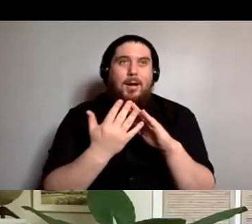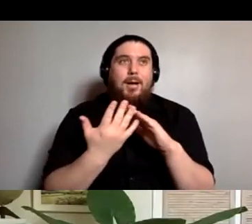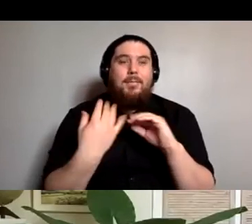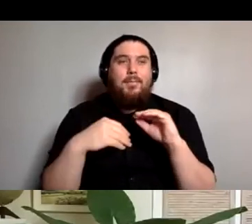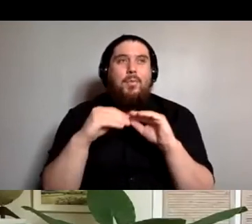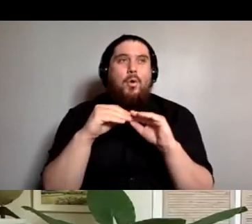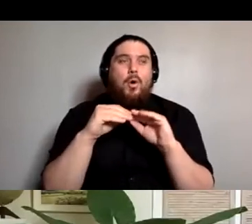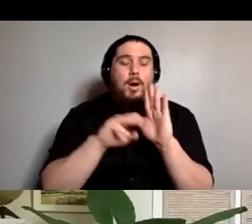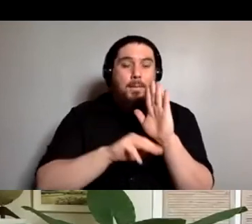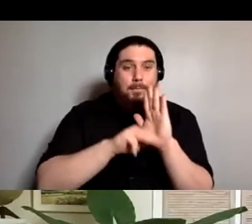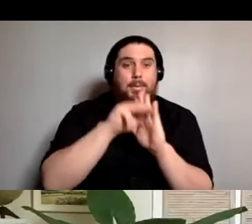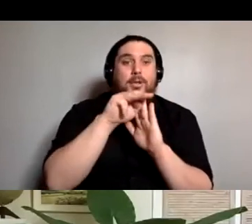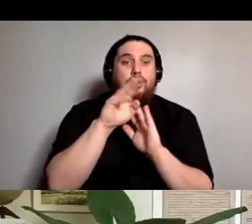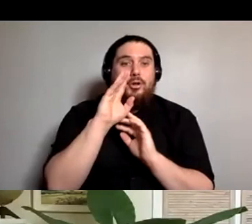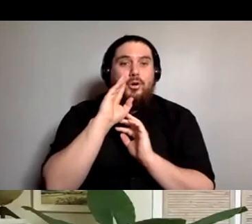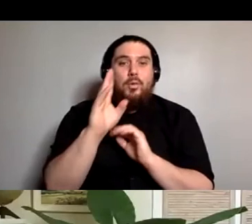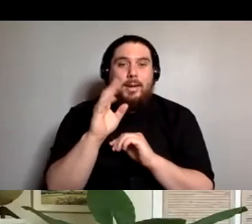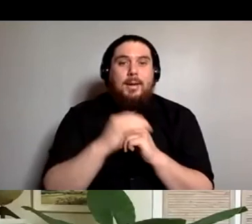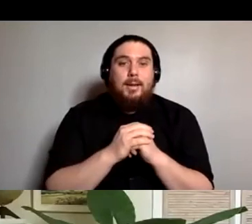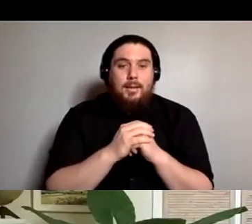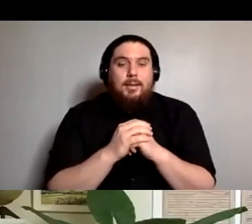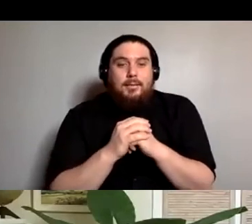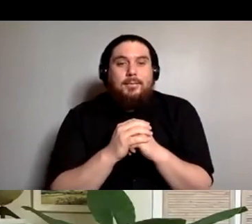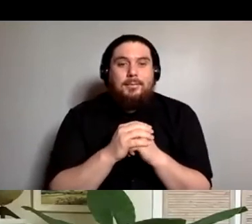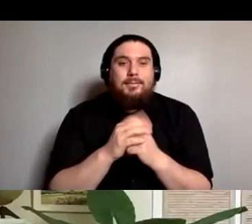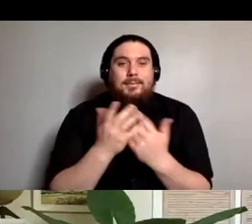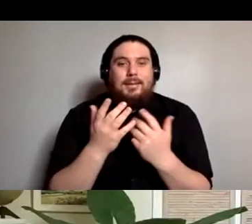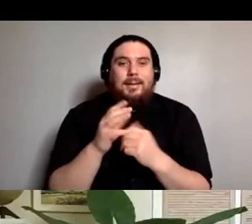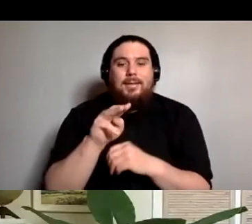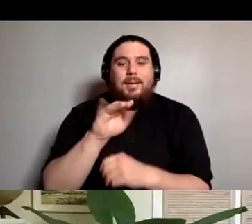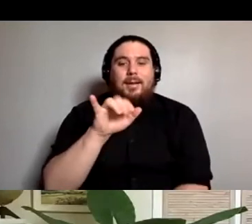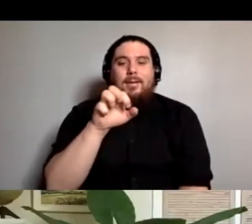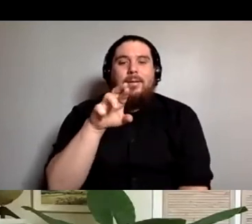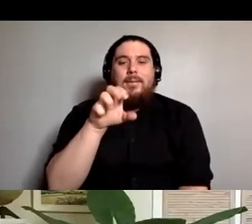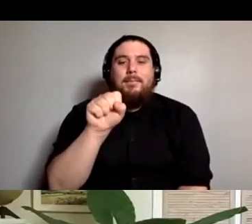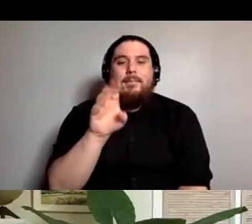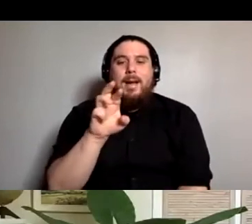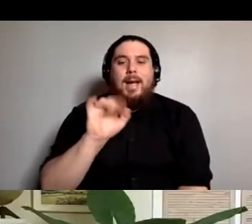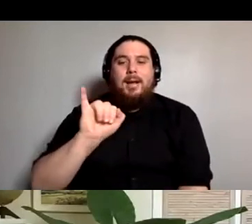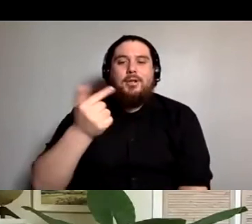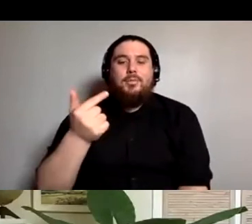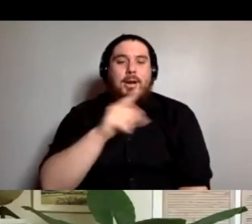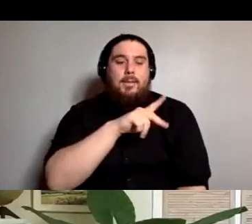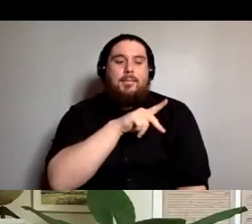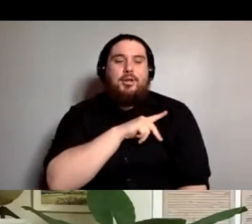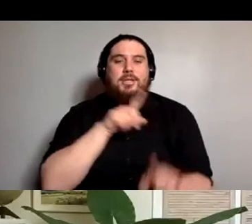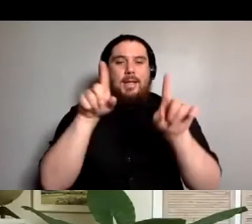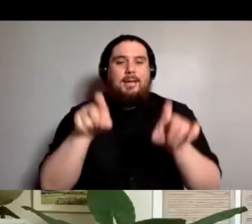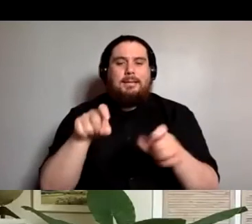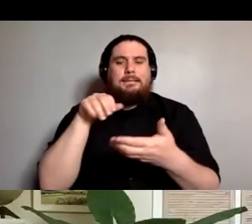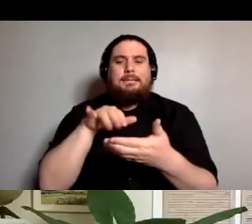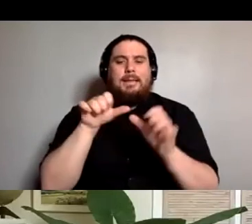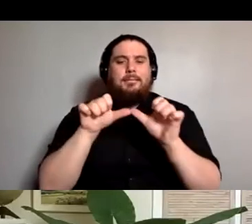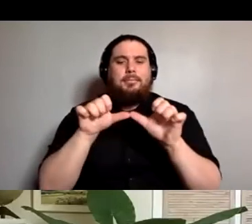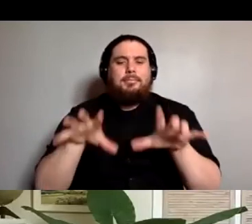mature, and the Myers-Briggs kind of a personality test kind of a data set is being quote unquote studied and then